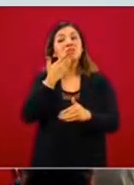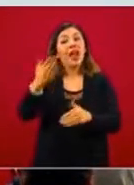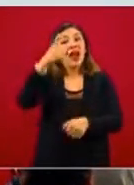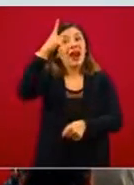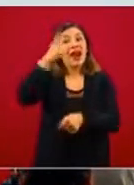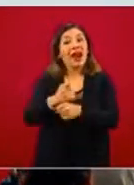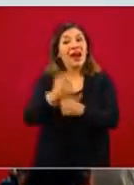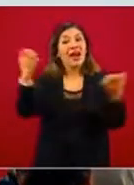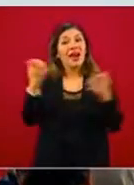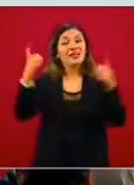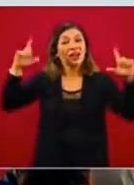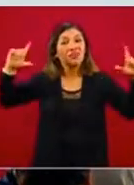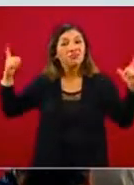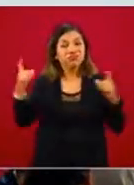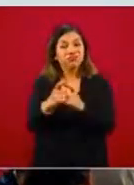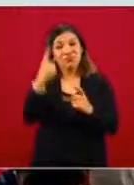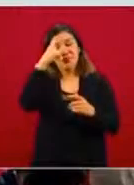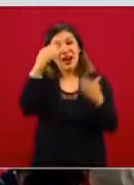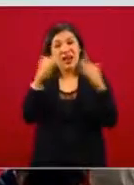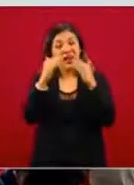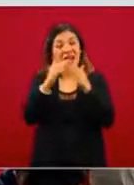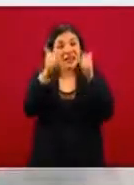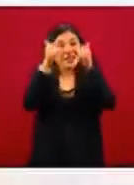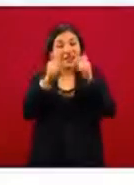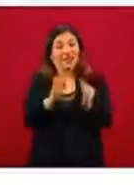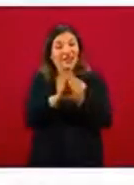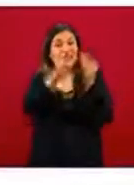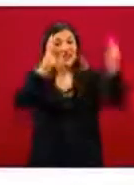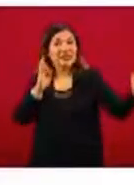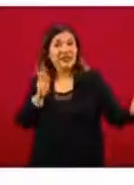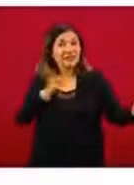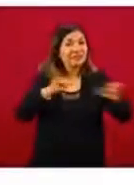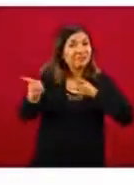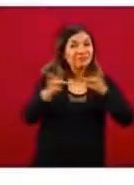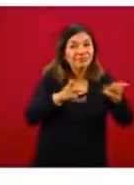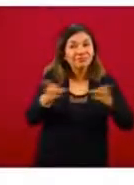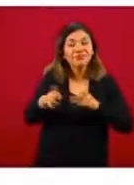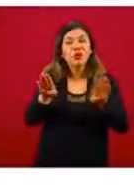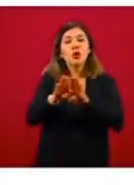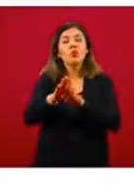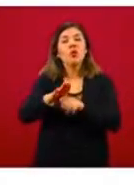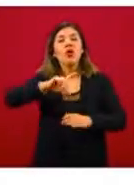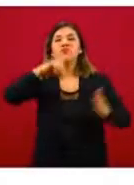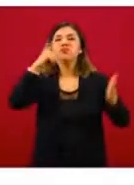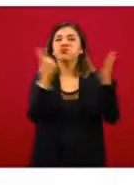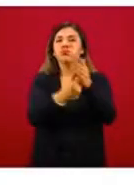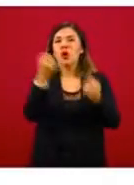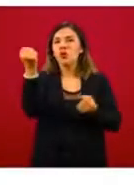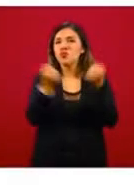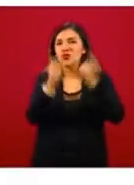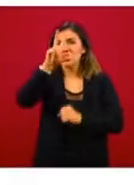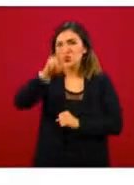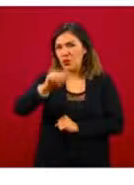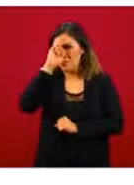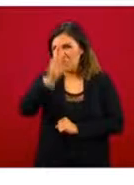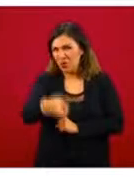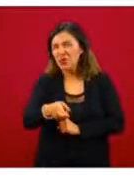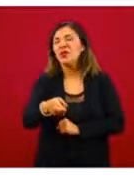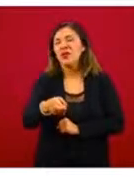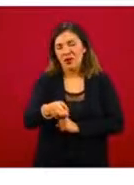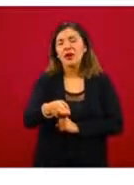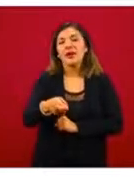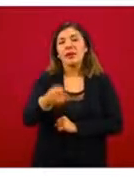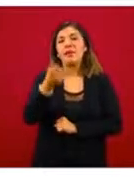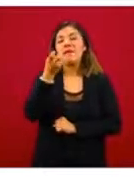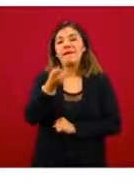mobility has continued to remain flat after we had established the safe distance campaign and different